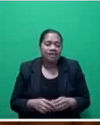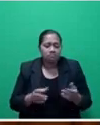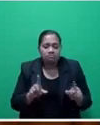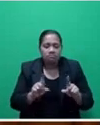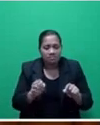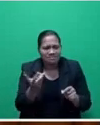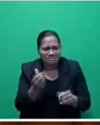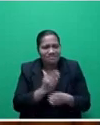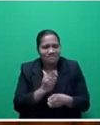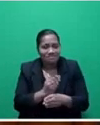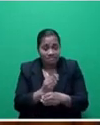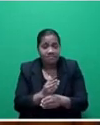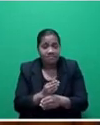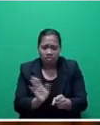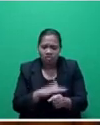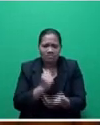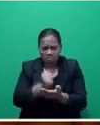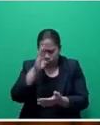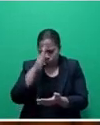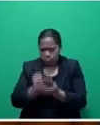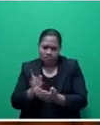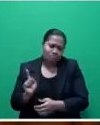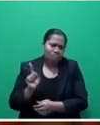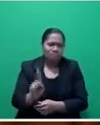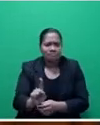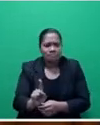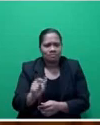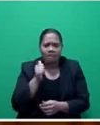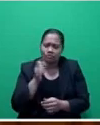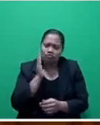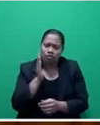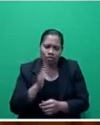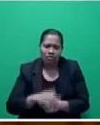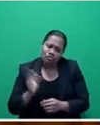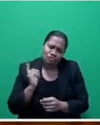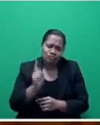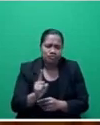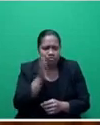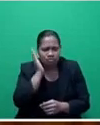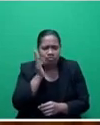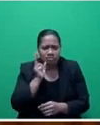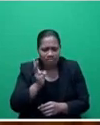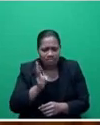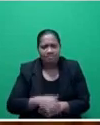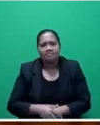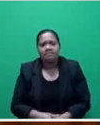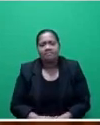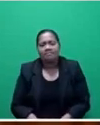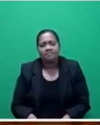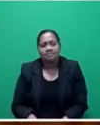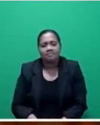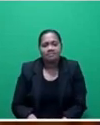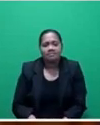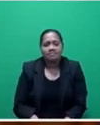done to make sure that the students go back to RKS, and it shouldn't good. And the government